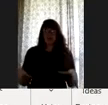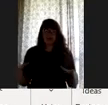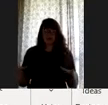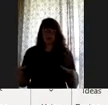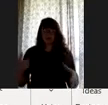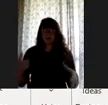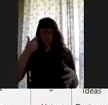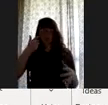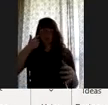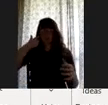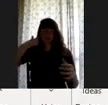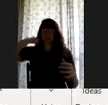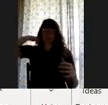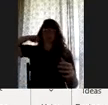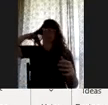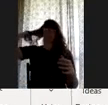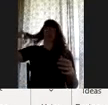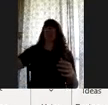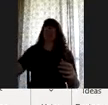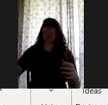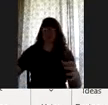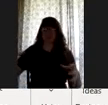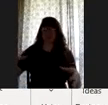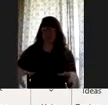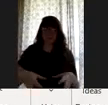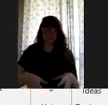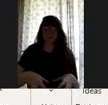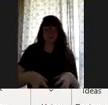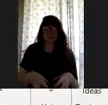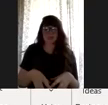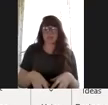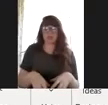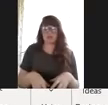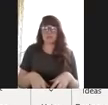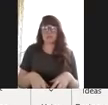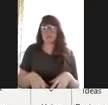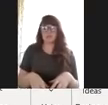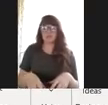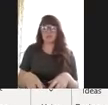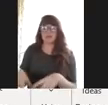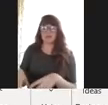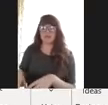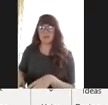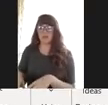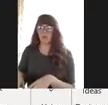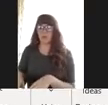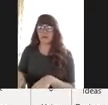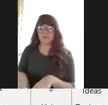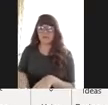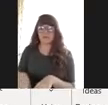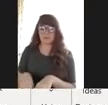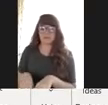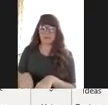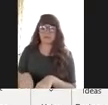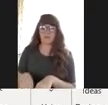we ever make videos where we go into, like, major in-depth with that chart, they will then see why it's